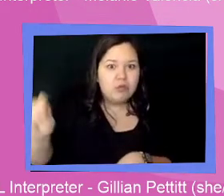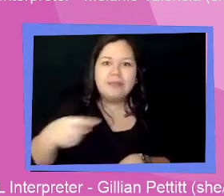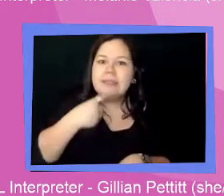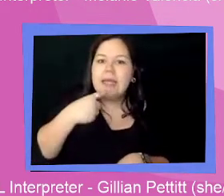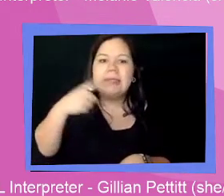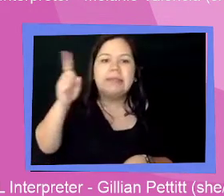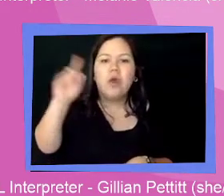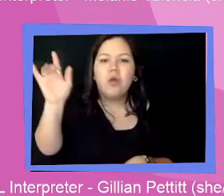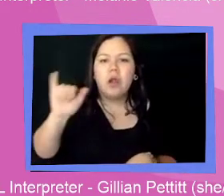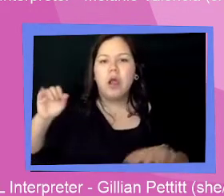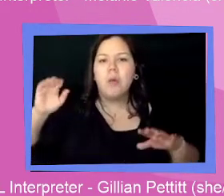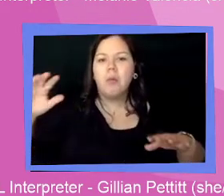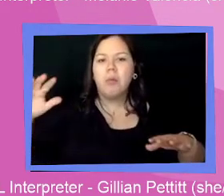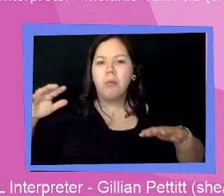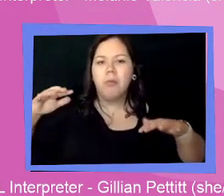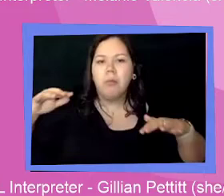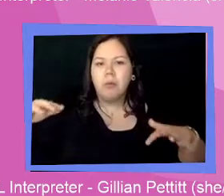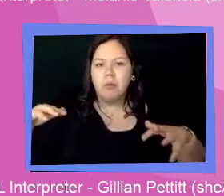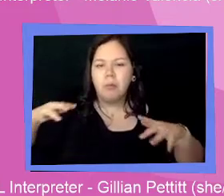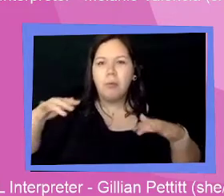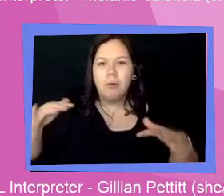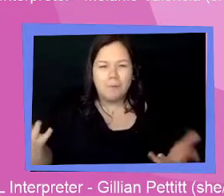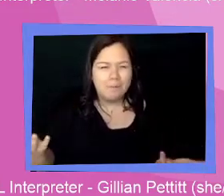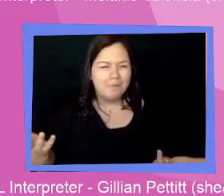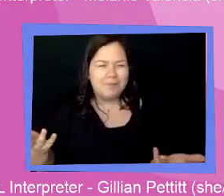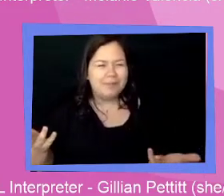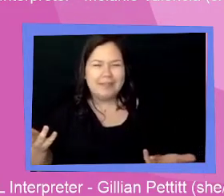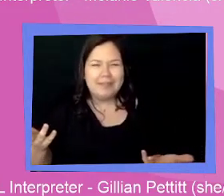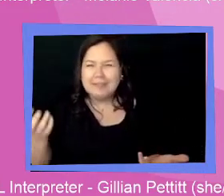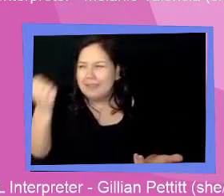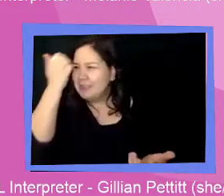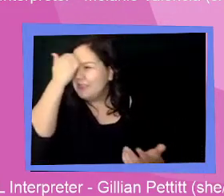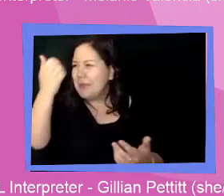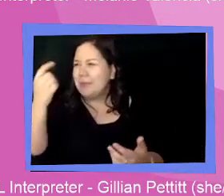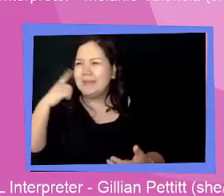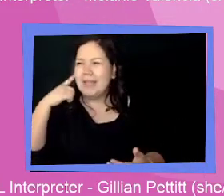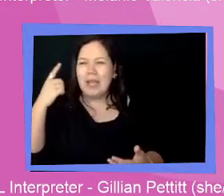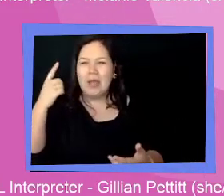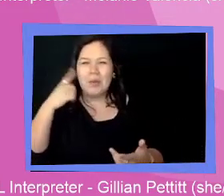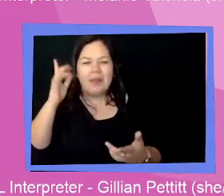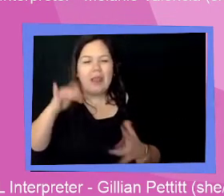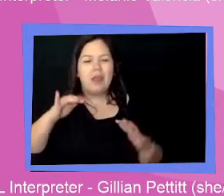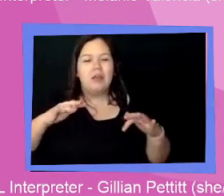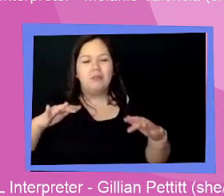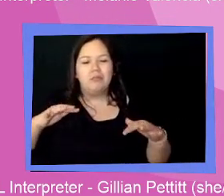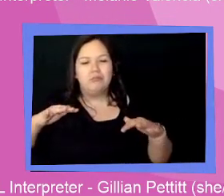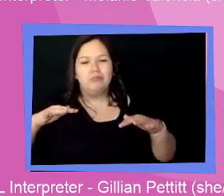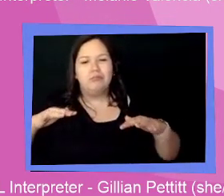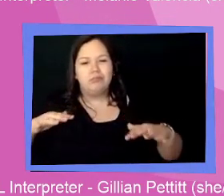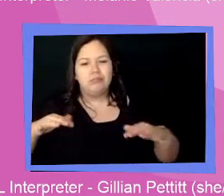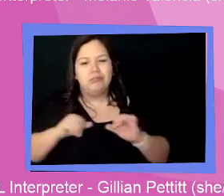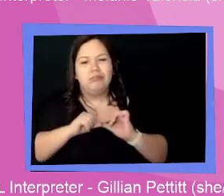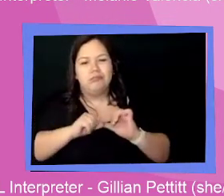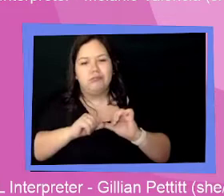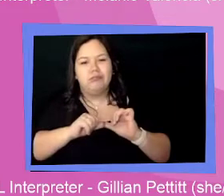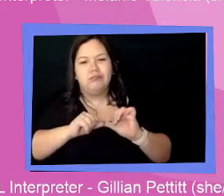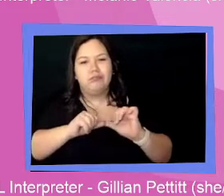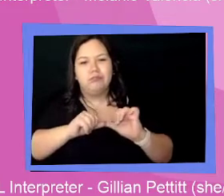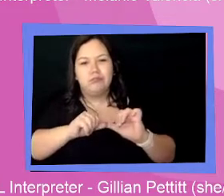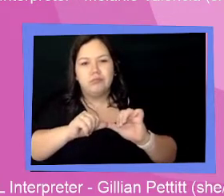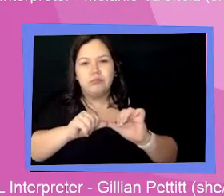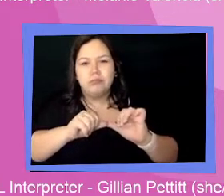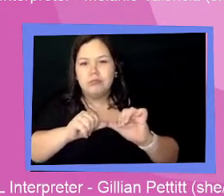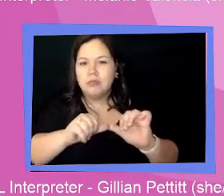whoop. Such a dumb sound. These waves remain despite the years. They won't go